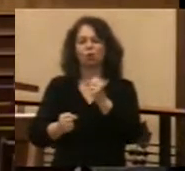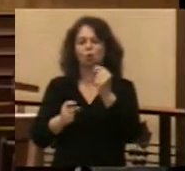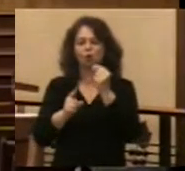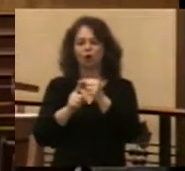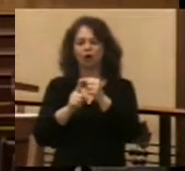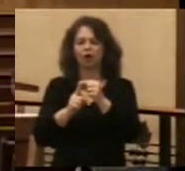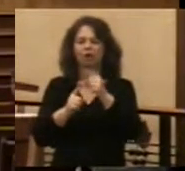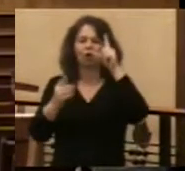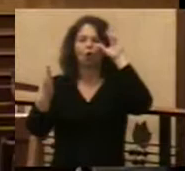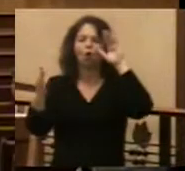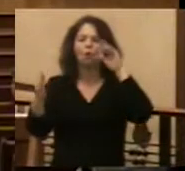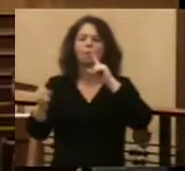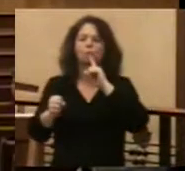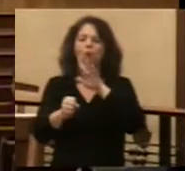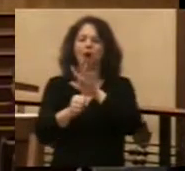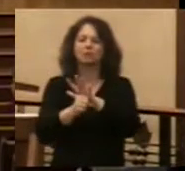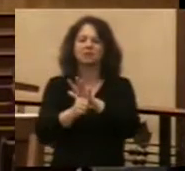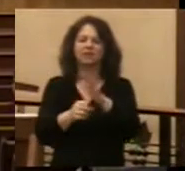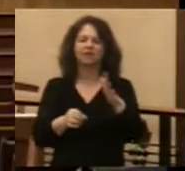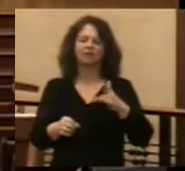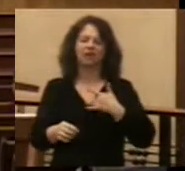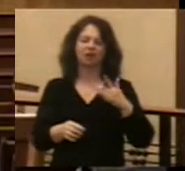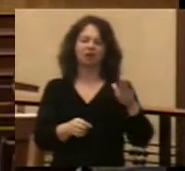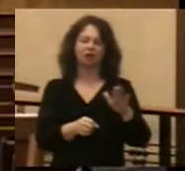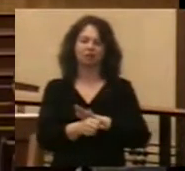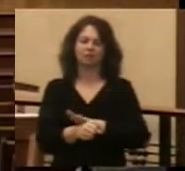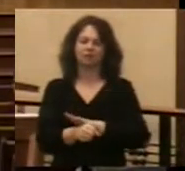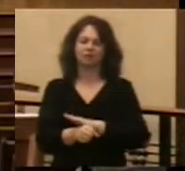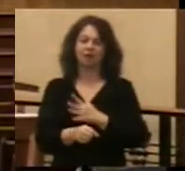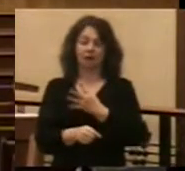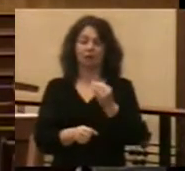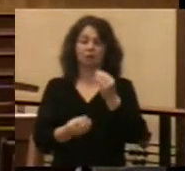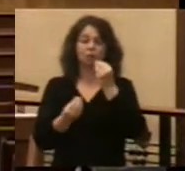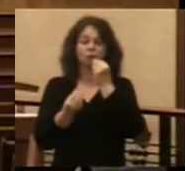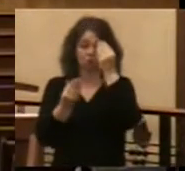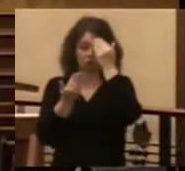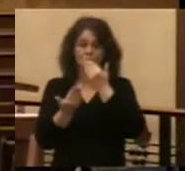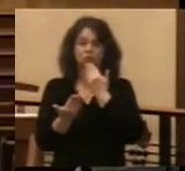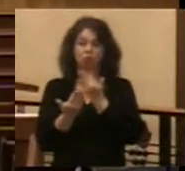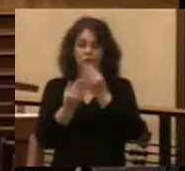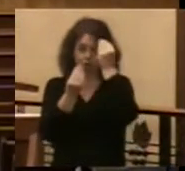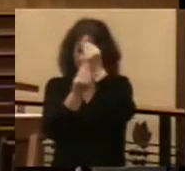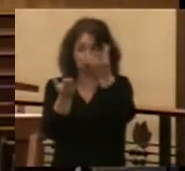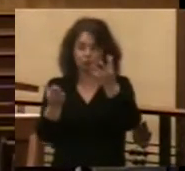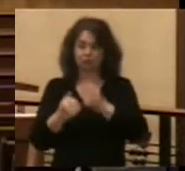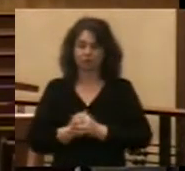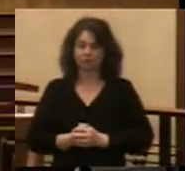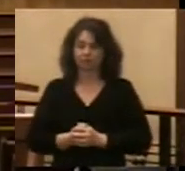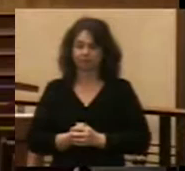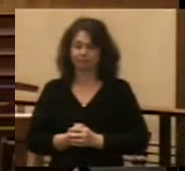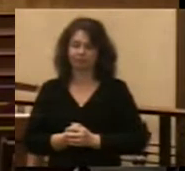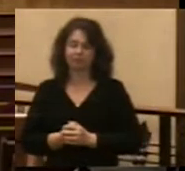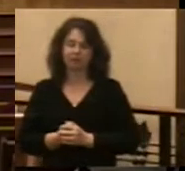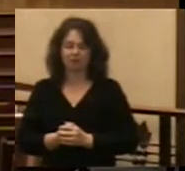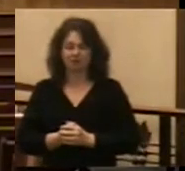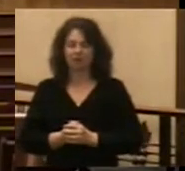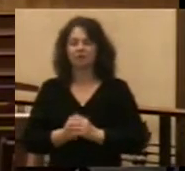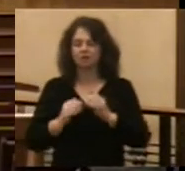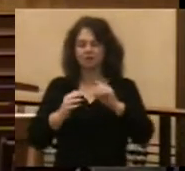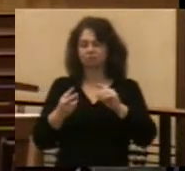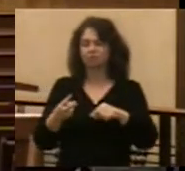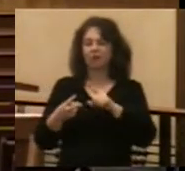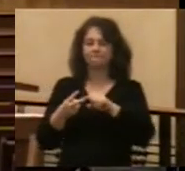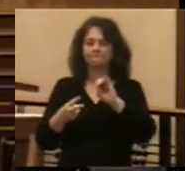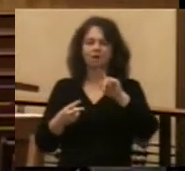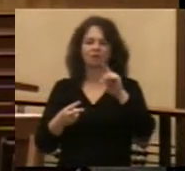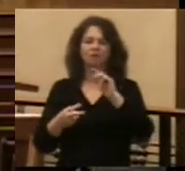and fulfillment, and that there is good news. Mark begins with no genealogy of how Jesus